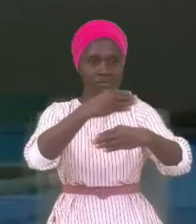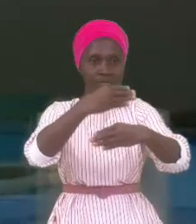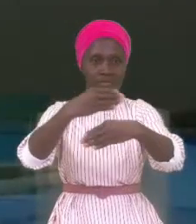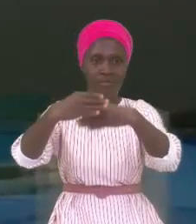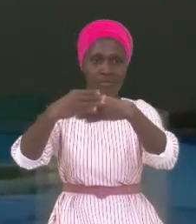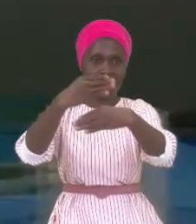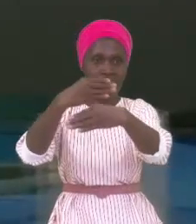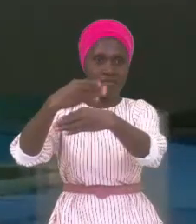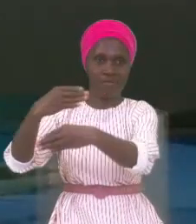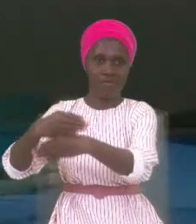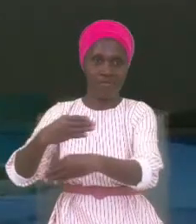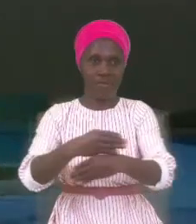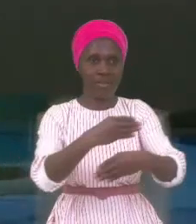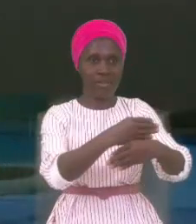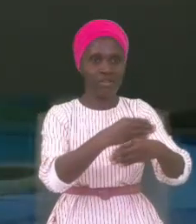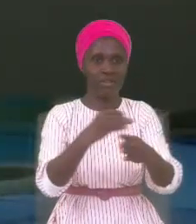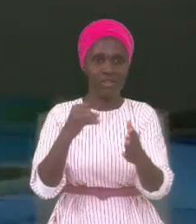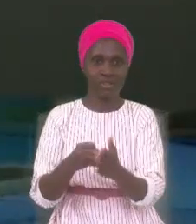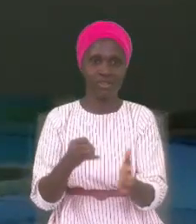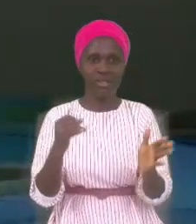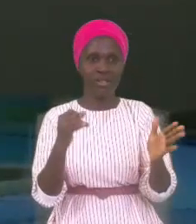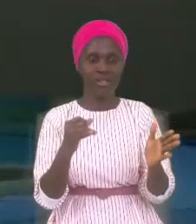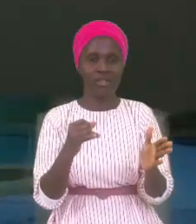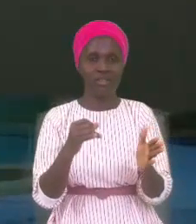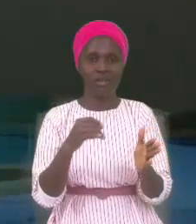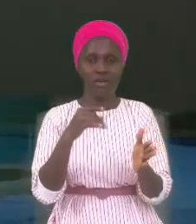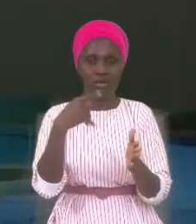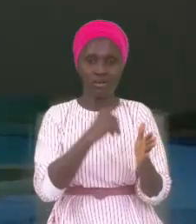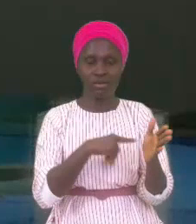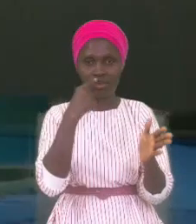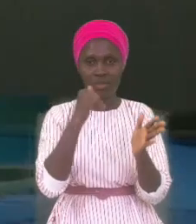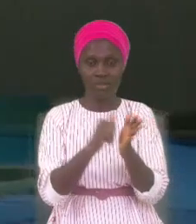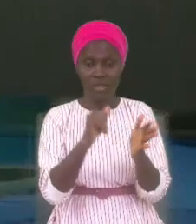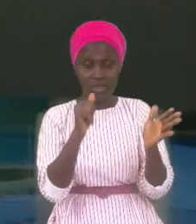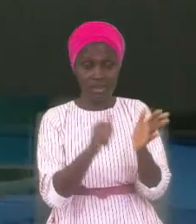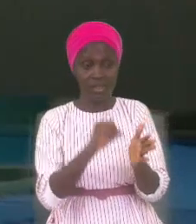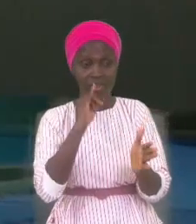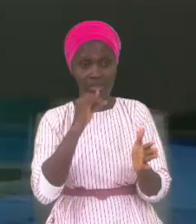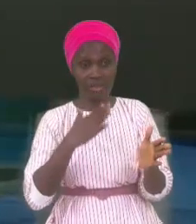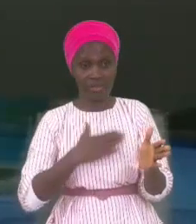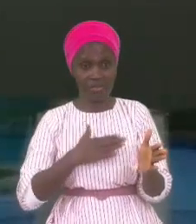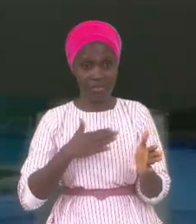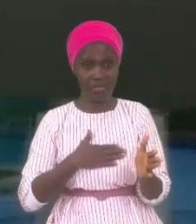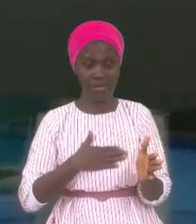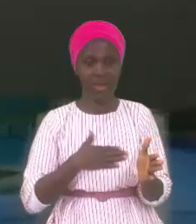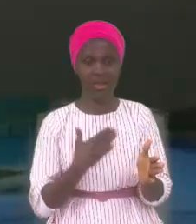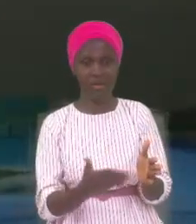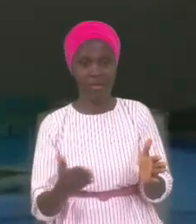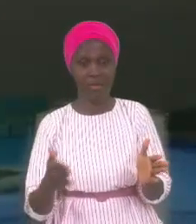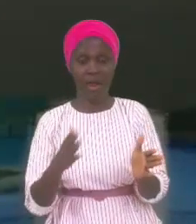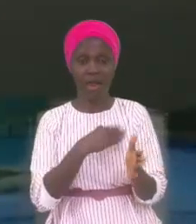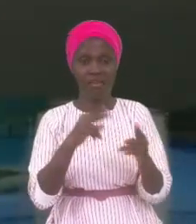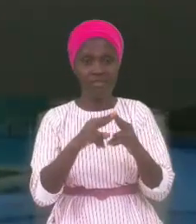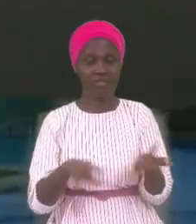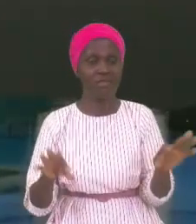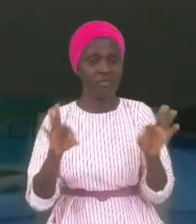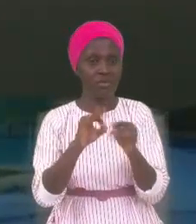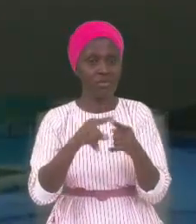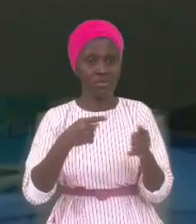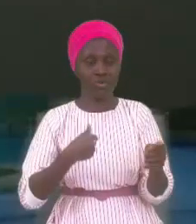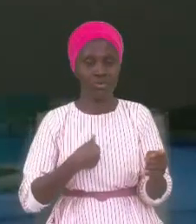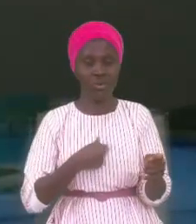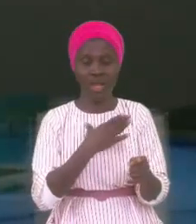that's precious to me. That's peculiar to me. That's my property. And because of that, I don't want any kind of